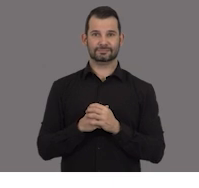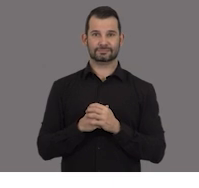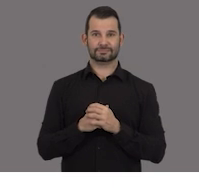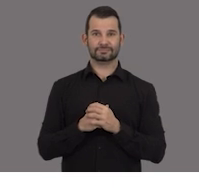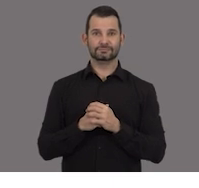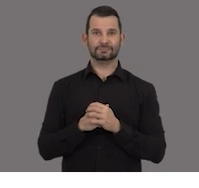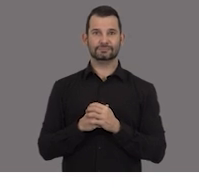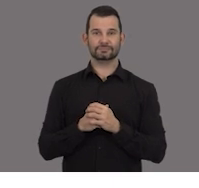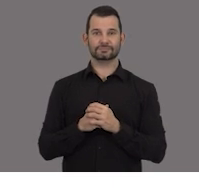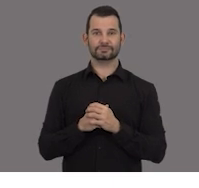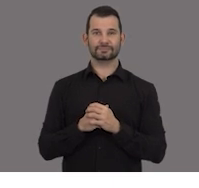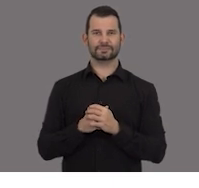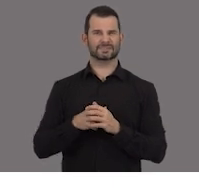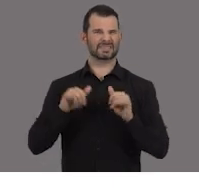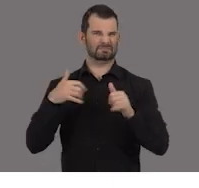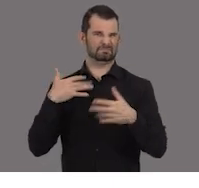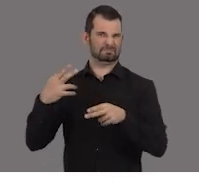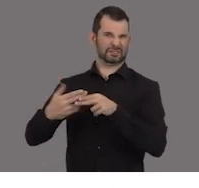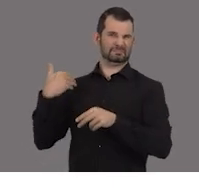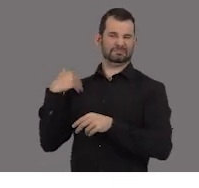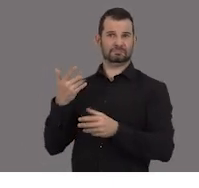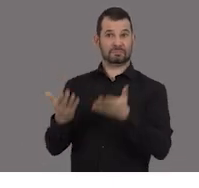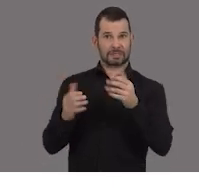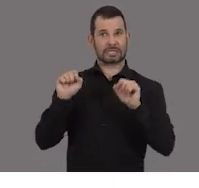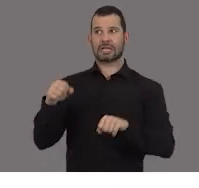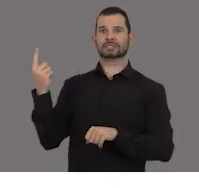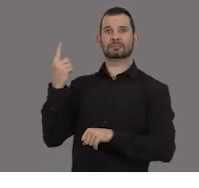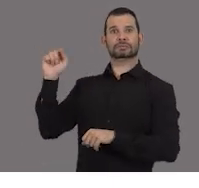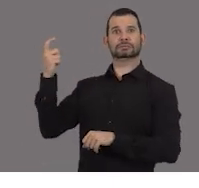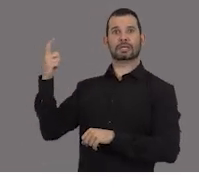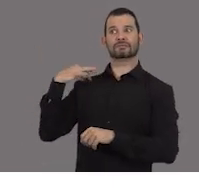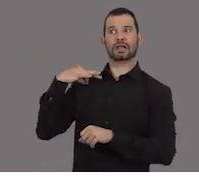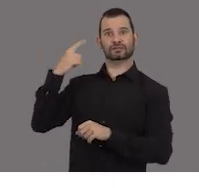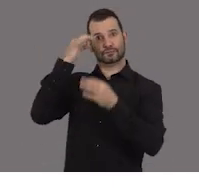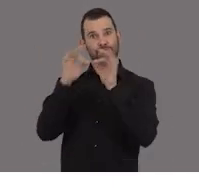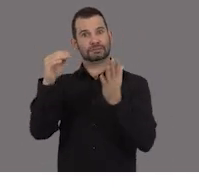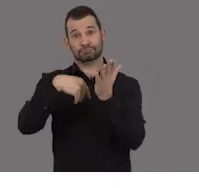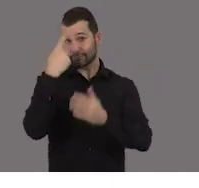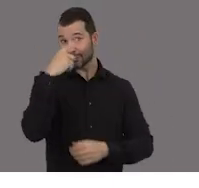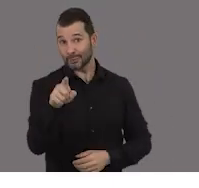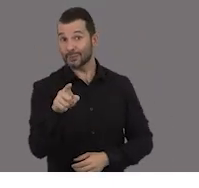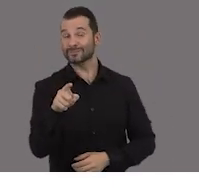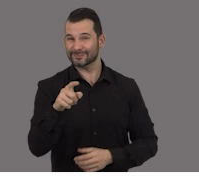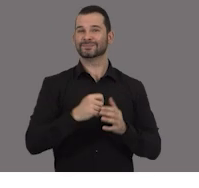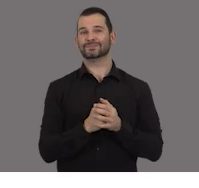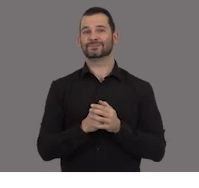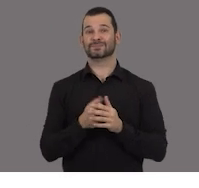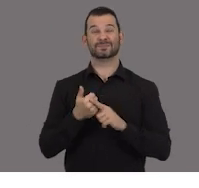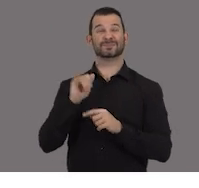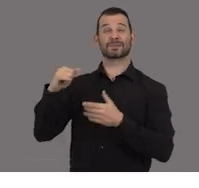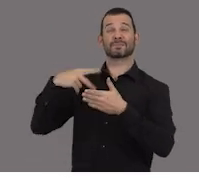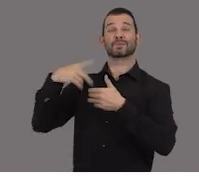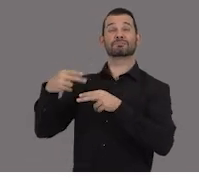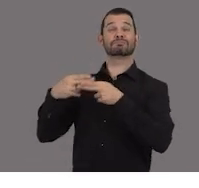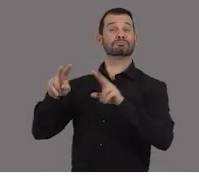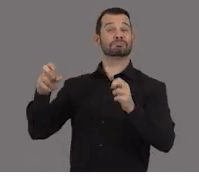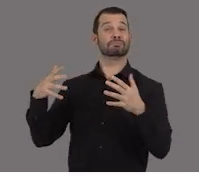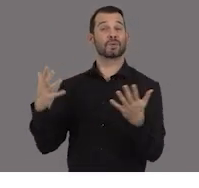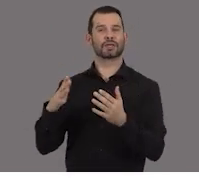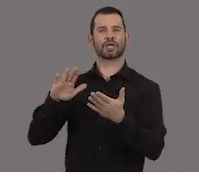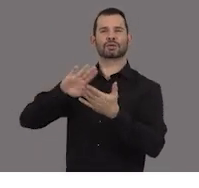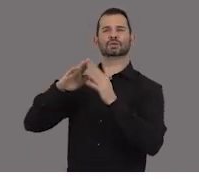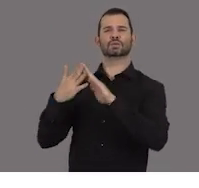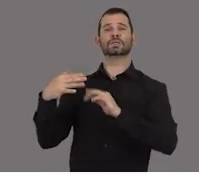canada.ca/taxes-get-ready. As I mentioned, you may be able to get your taxes done by a volunteer for free.